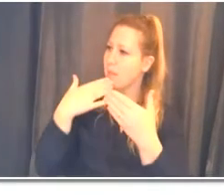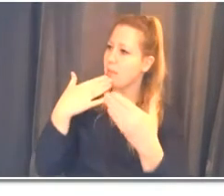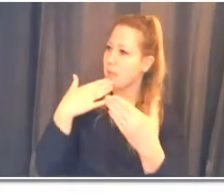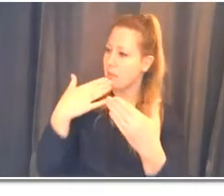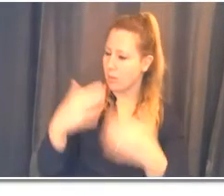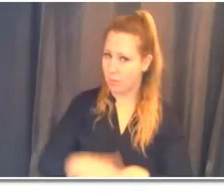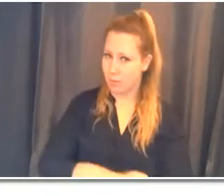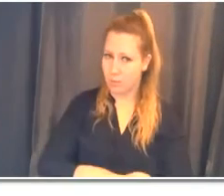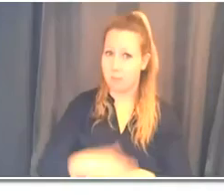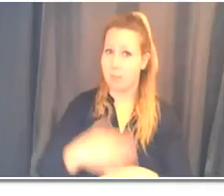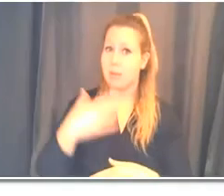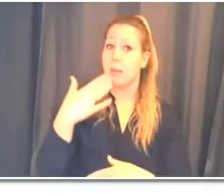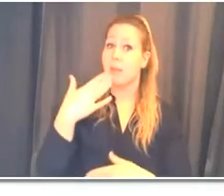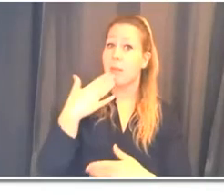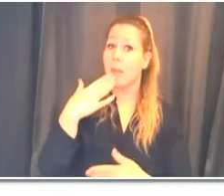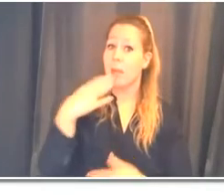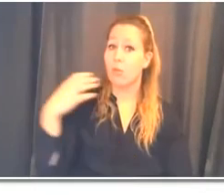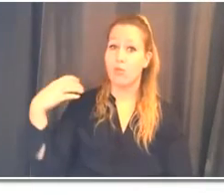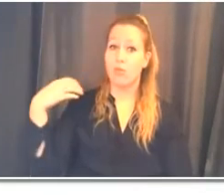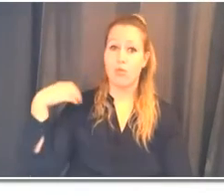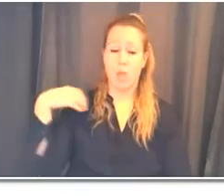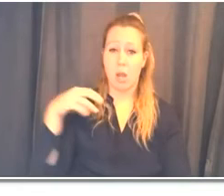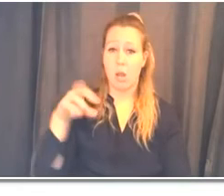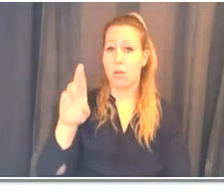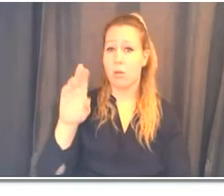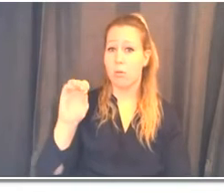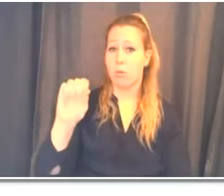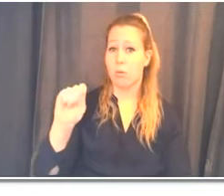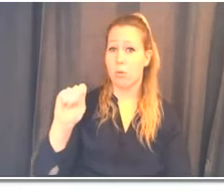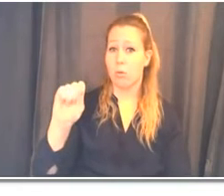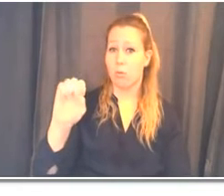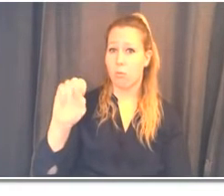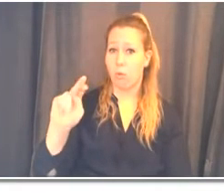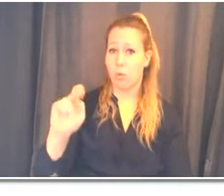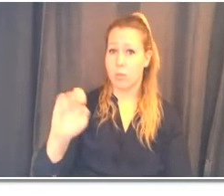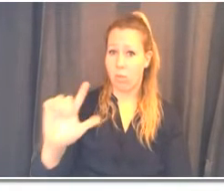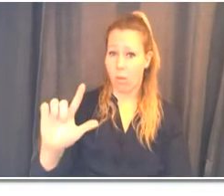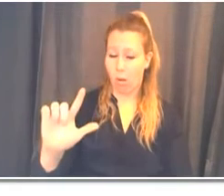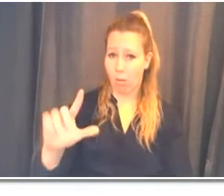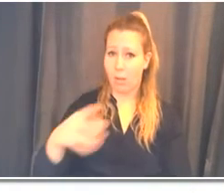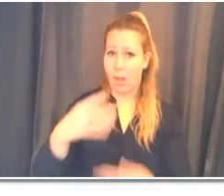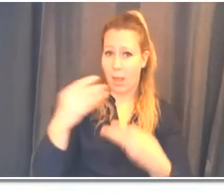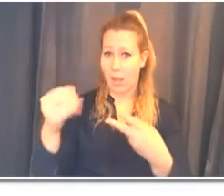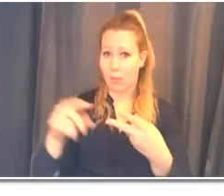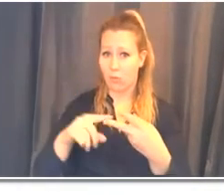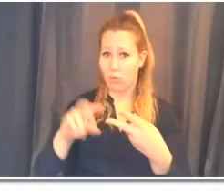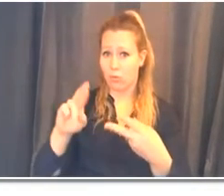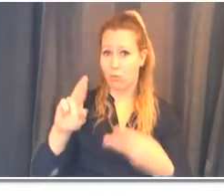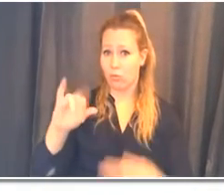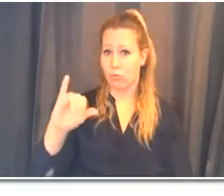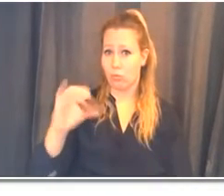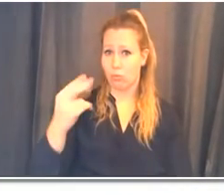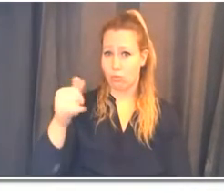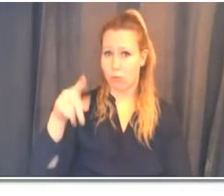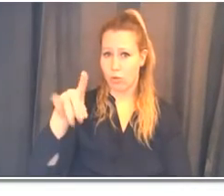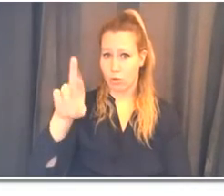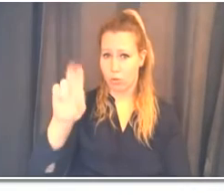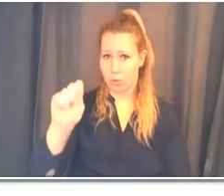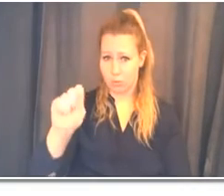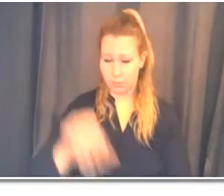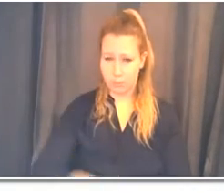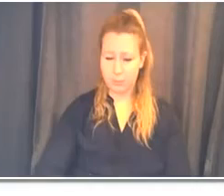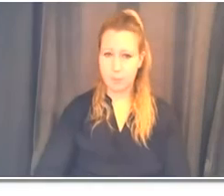first things I did was a council memb is I set up text based constituent Services because uh one of my colleagues council member uh